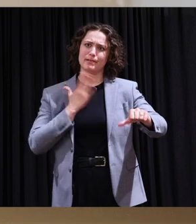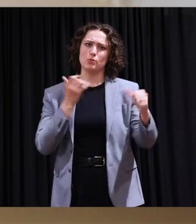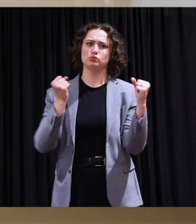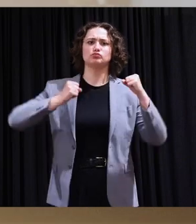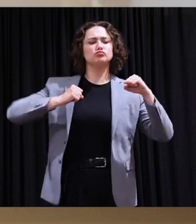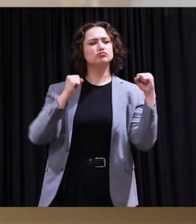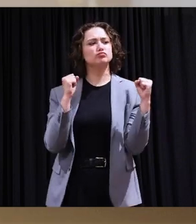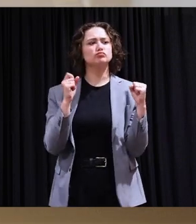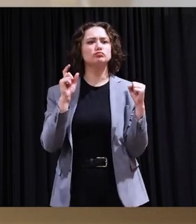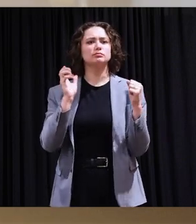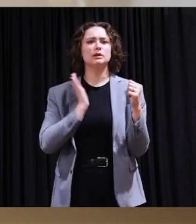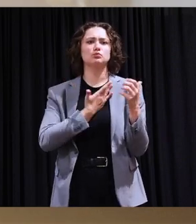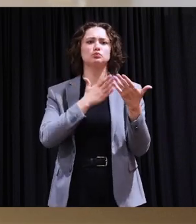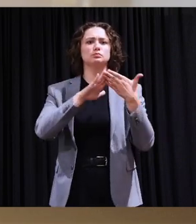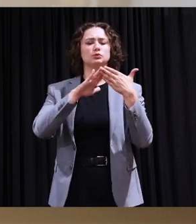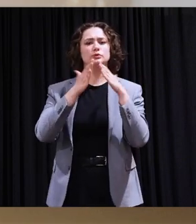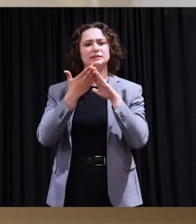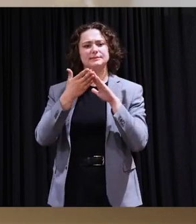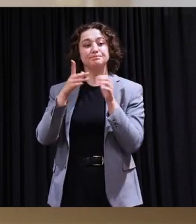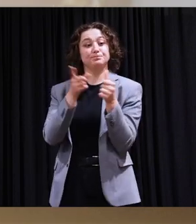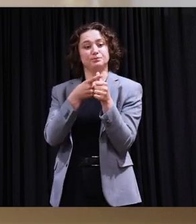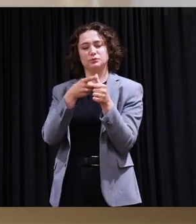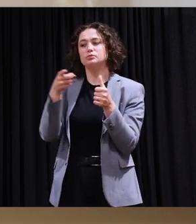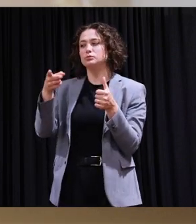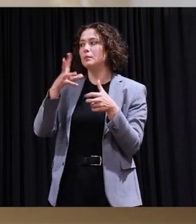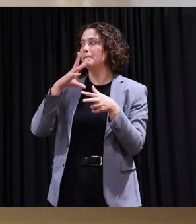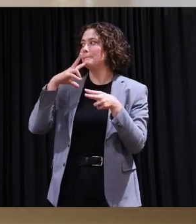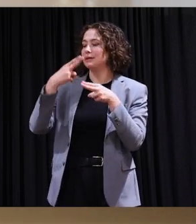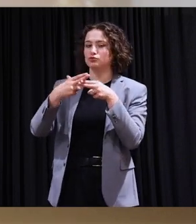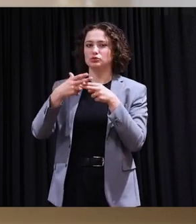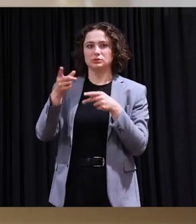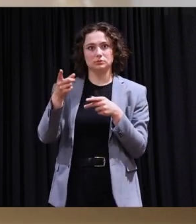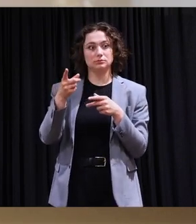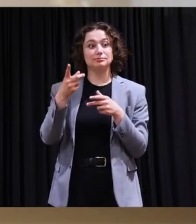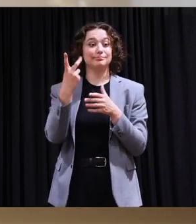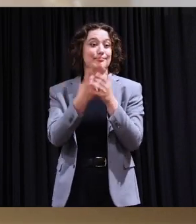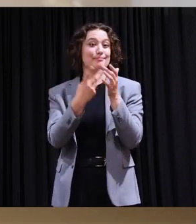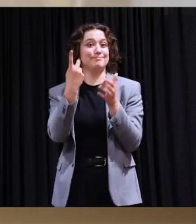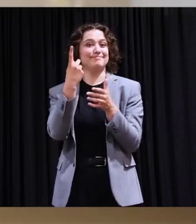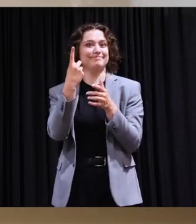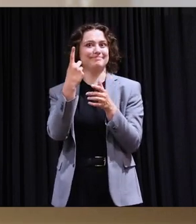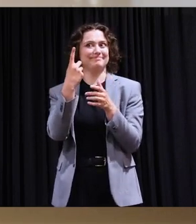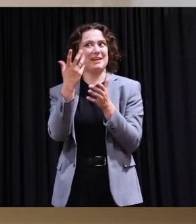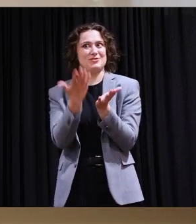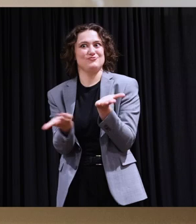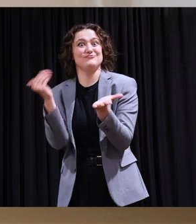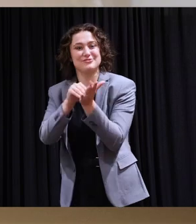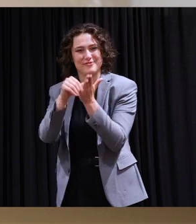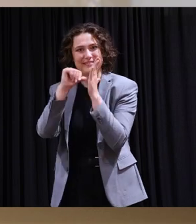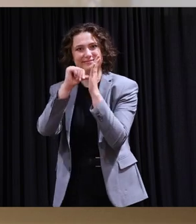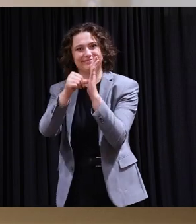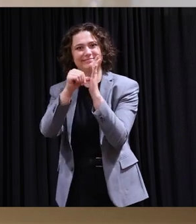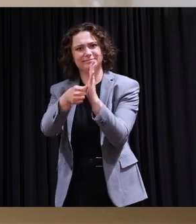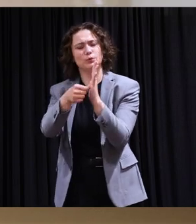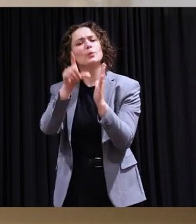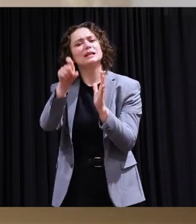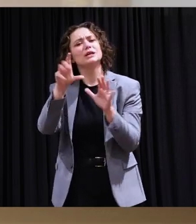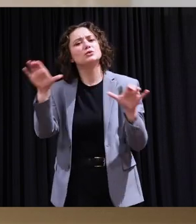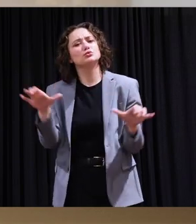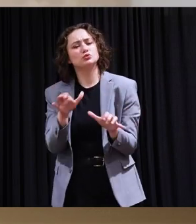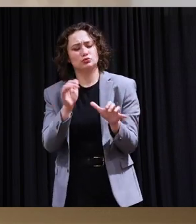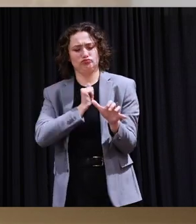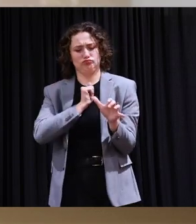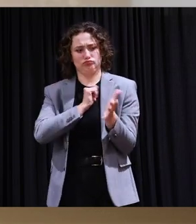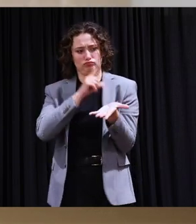first and foremost, that you brought up from the beginning, and then you both have reiterated, is we need to do our homework. Right? It's not